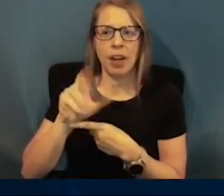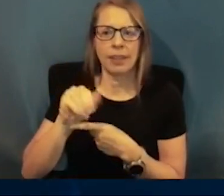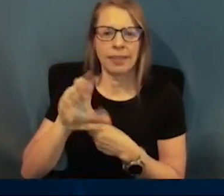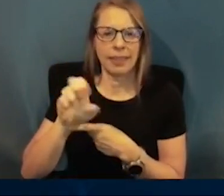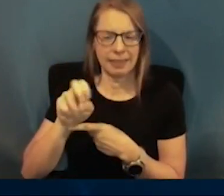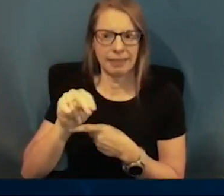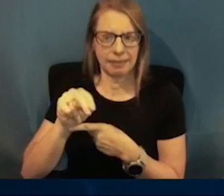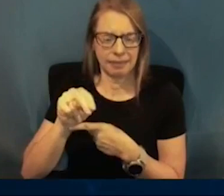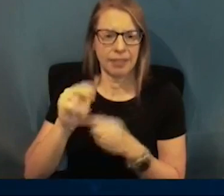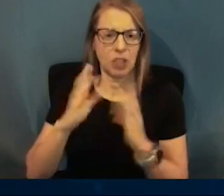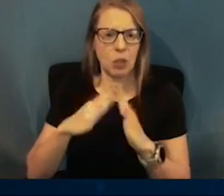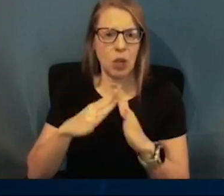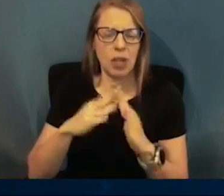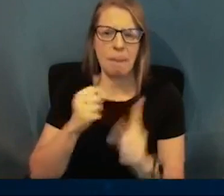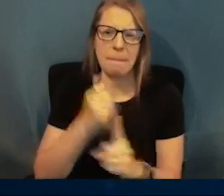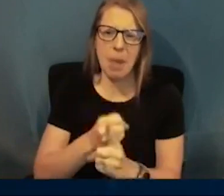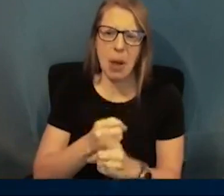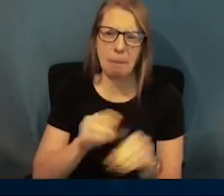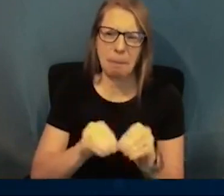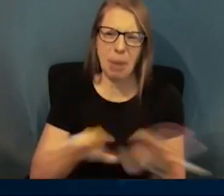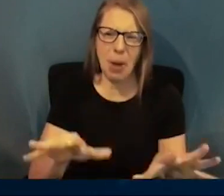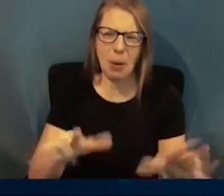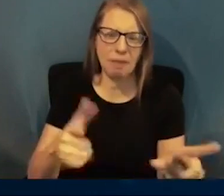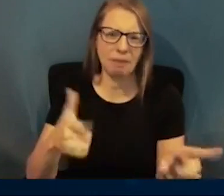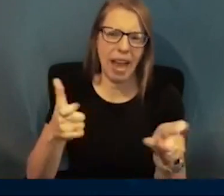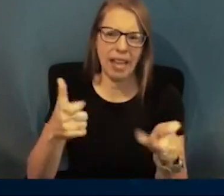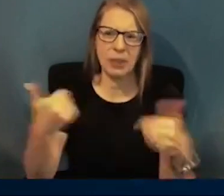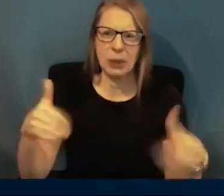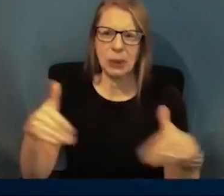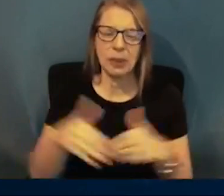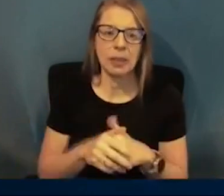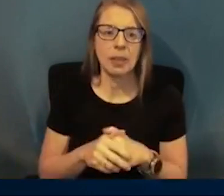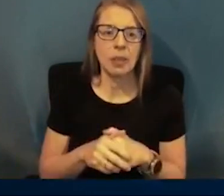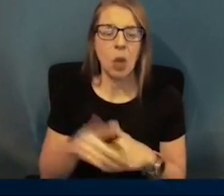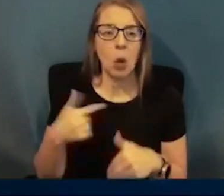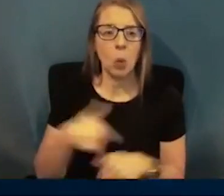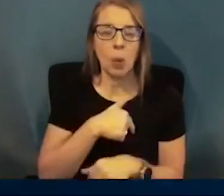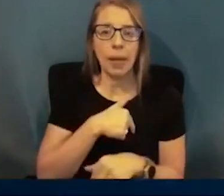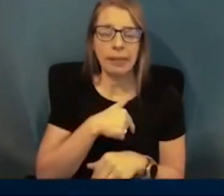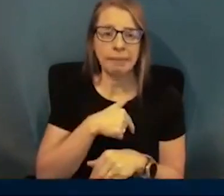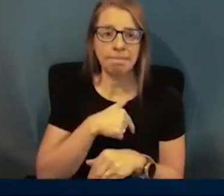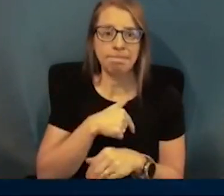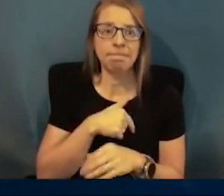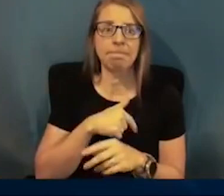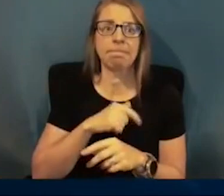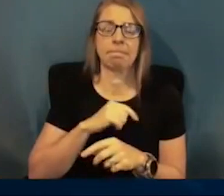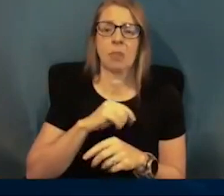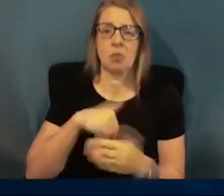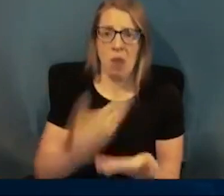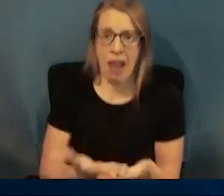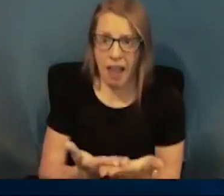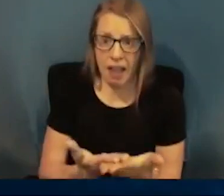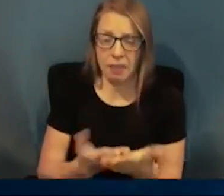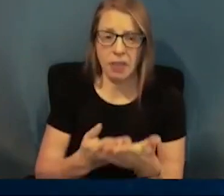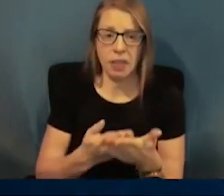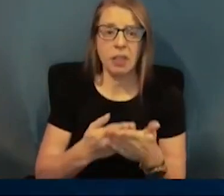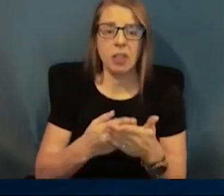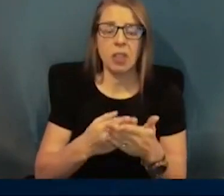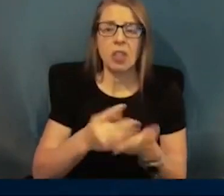very fast. We jumped in, helped them treat, test, and now vaccinate, of